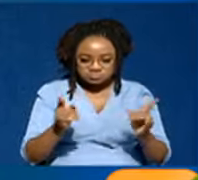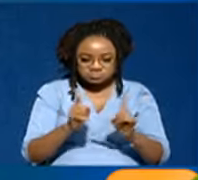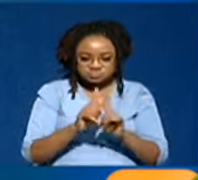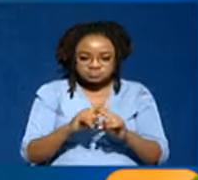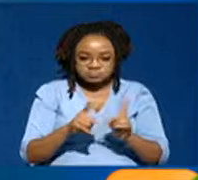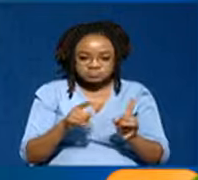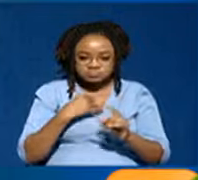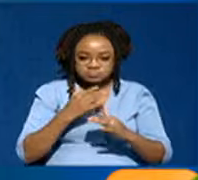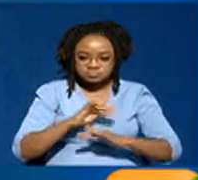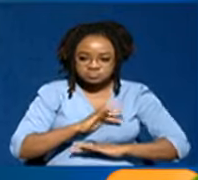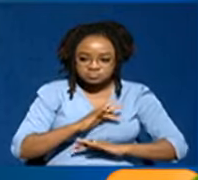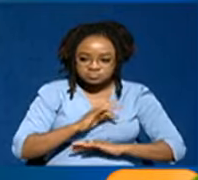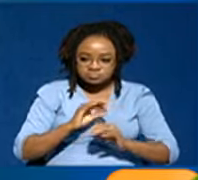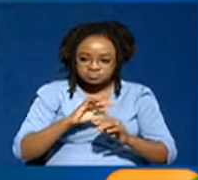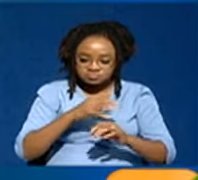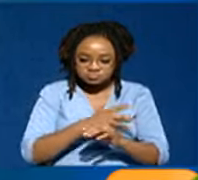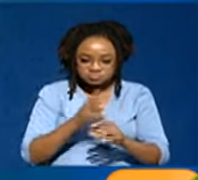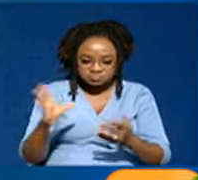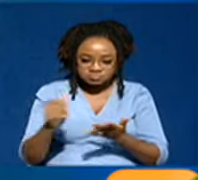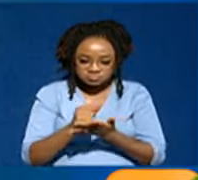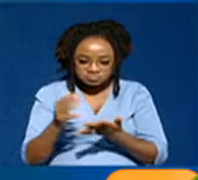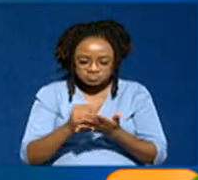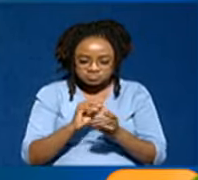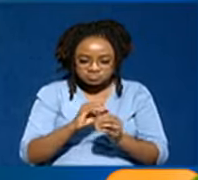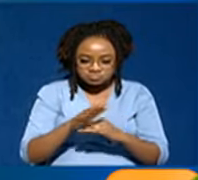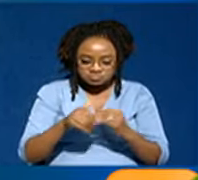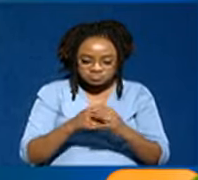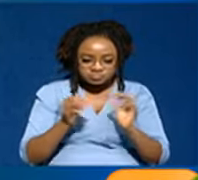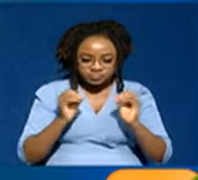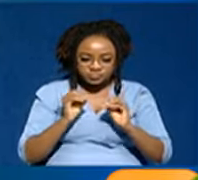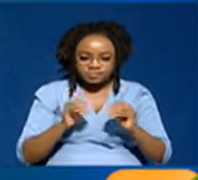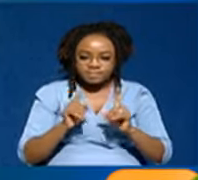posted across all the four cadres over 4,000.